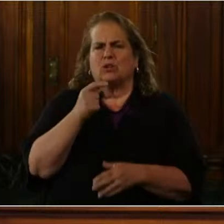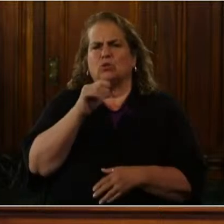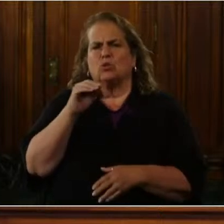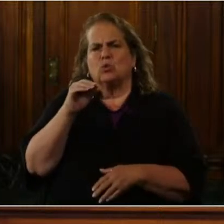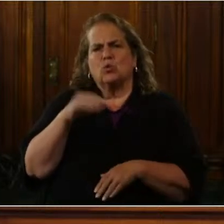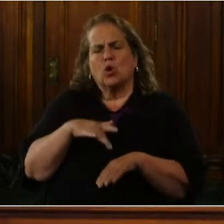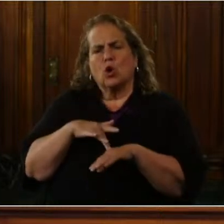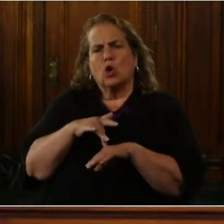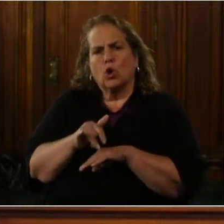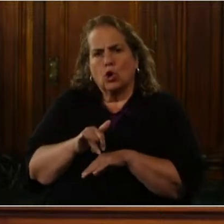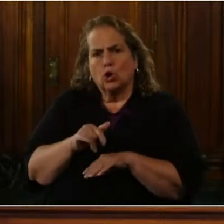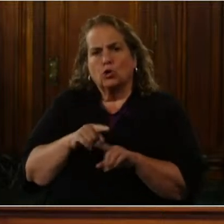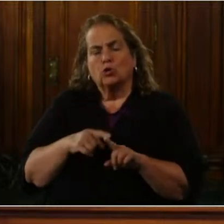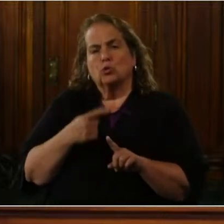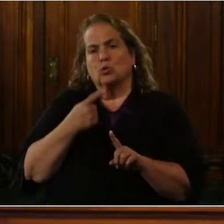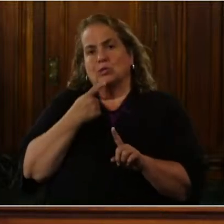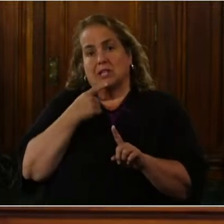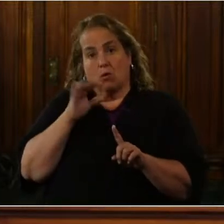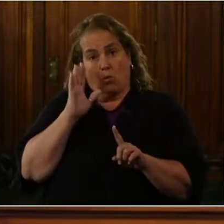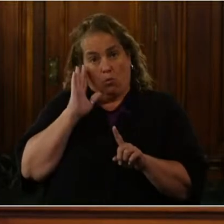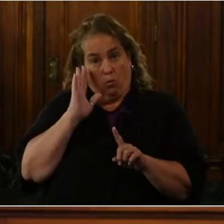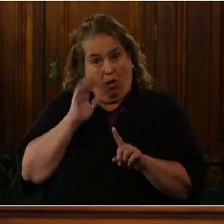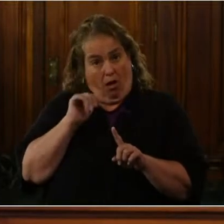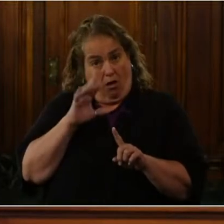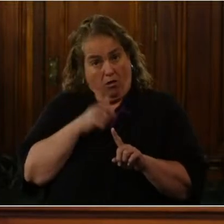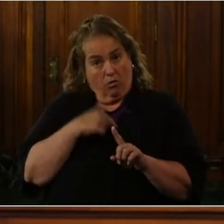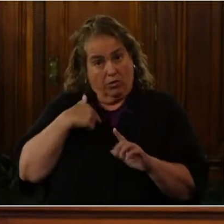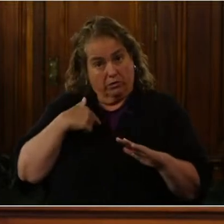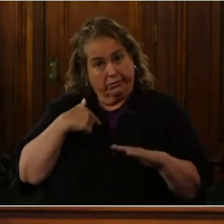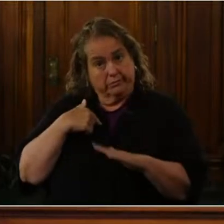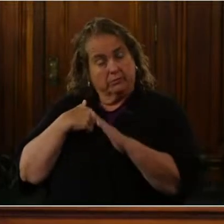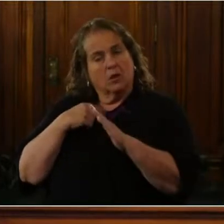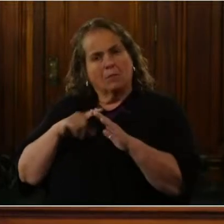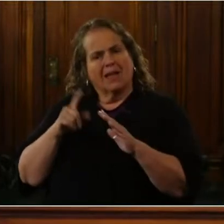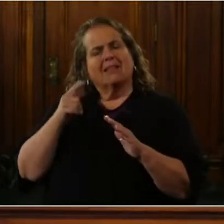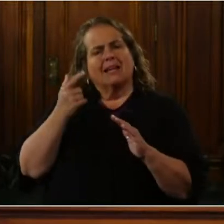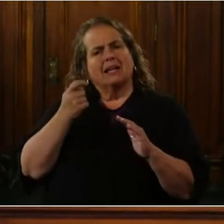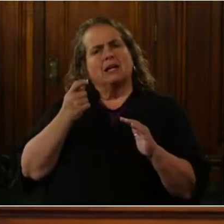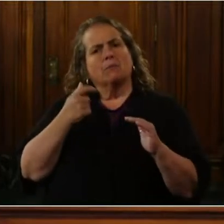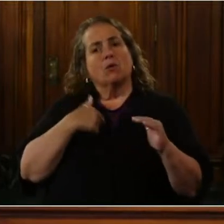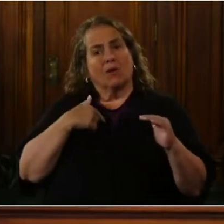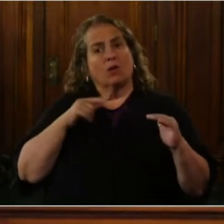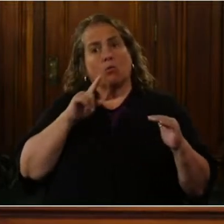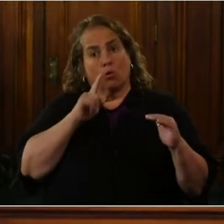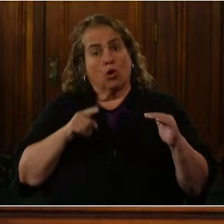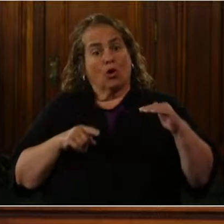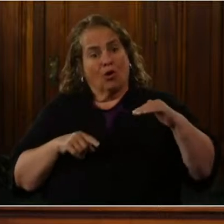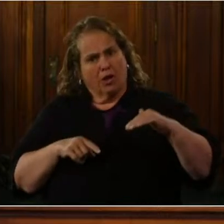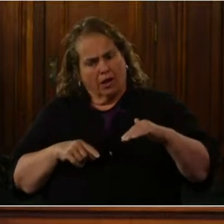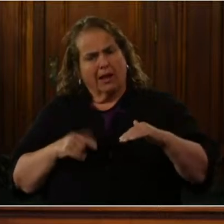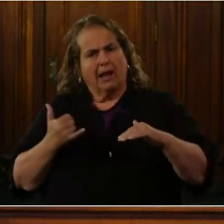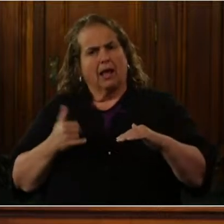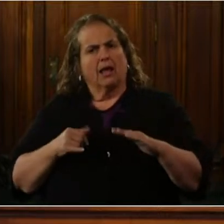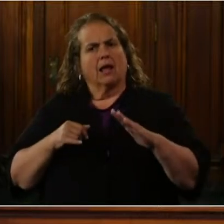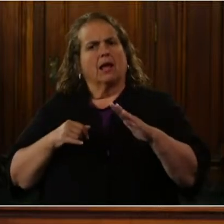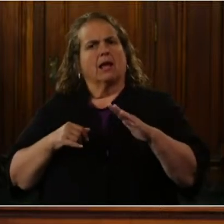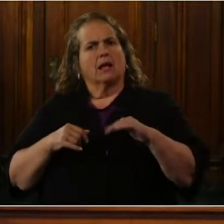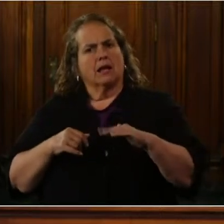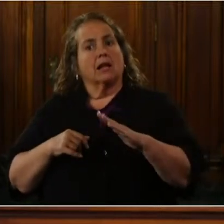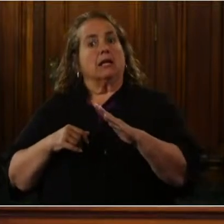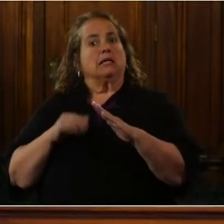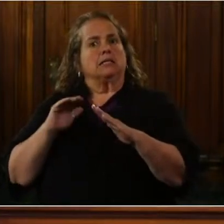early, but they are elevated from where we were going for more than a week. Today we're